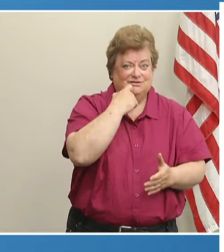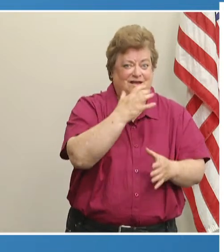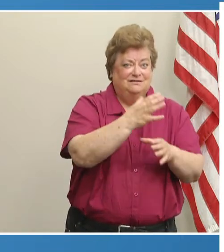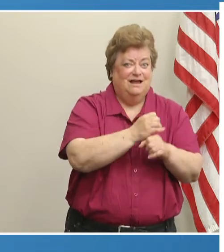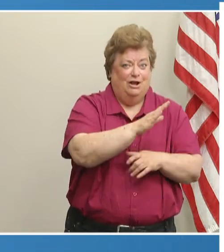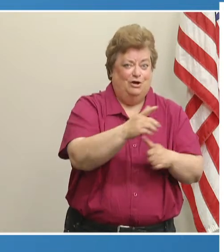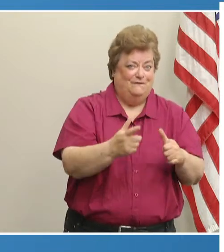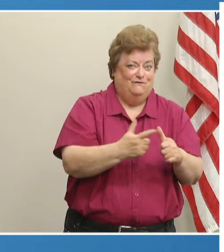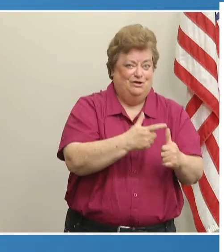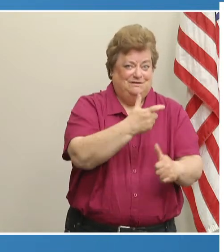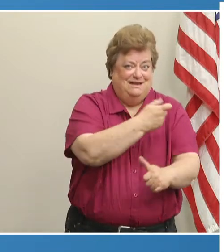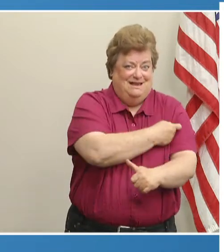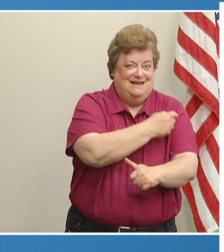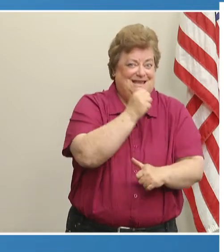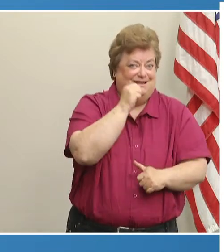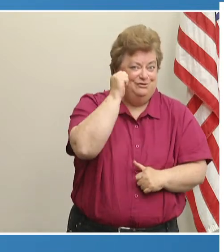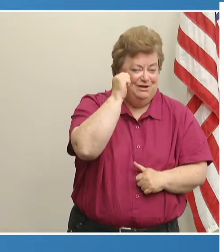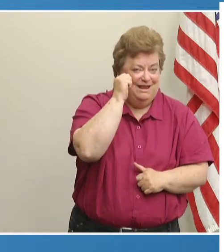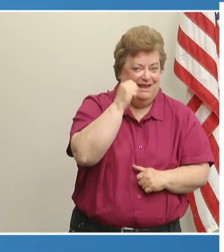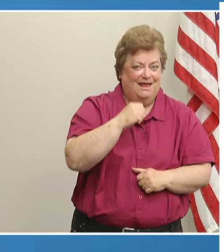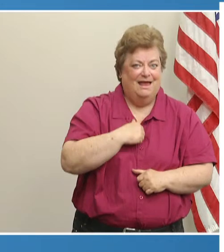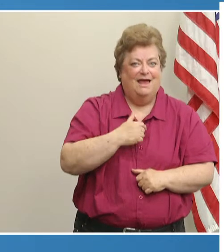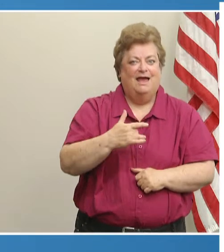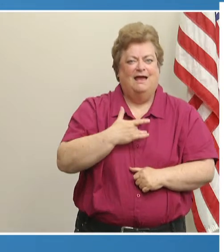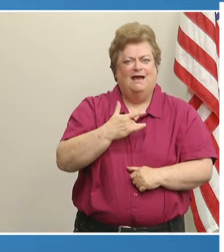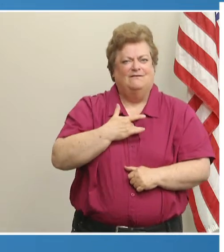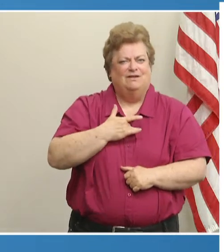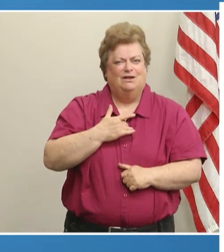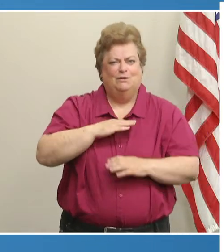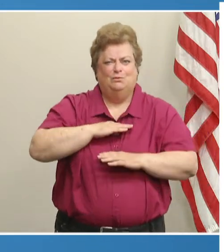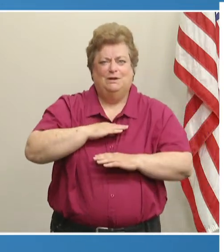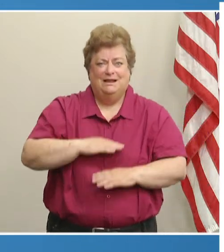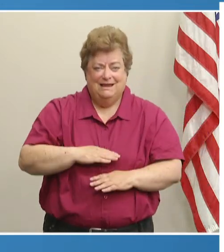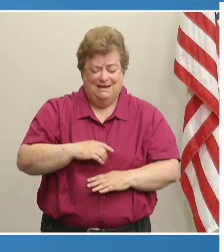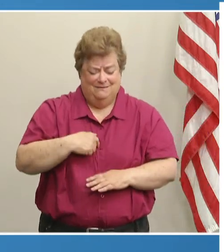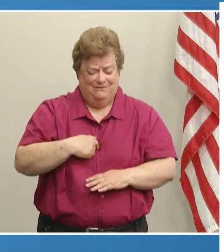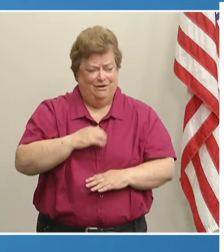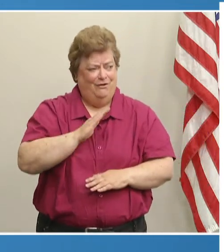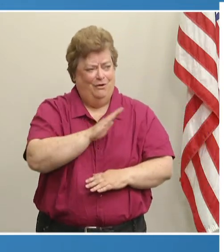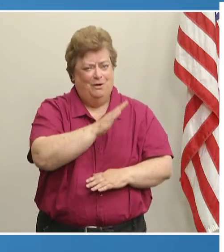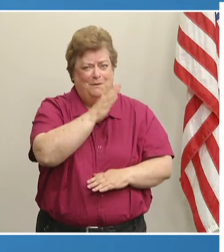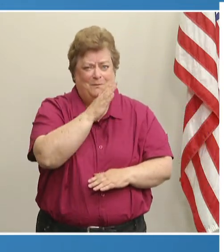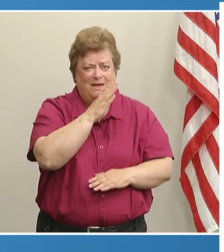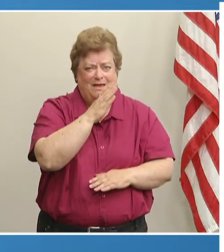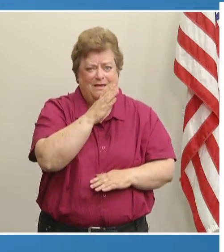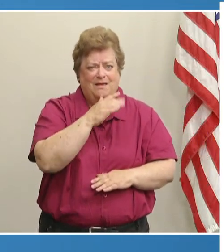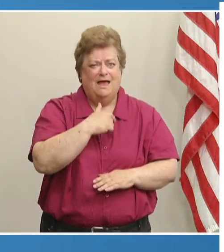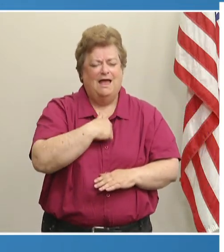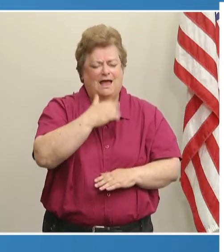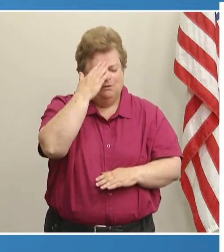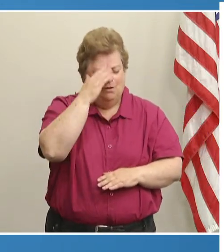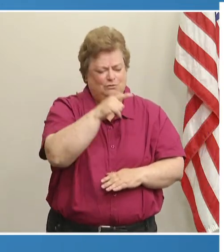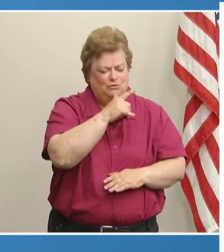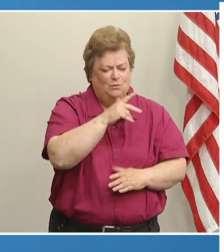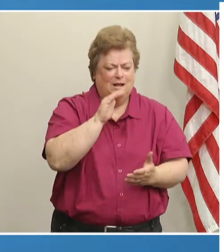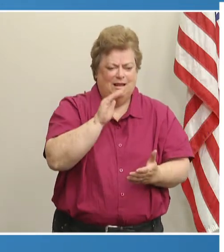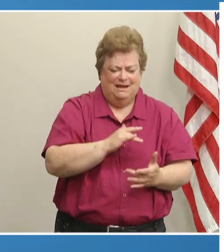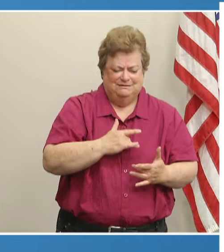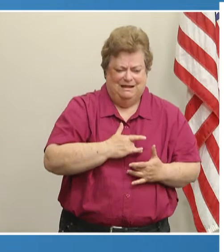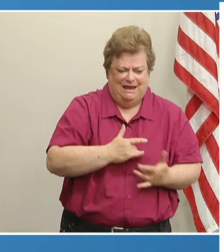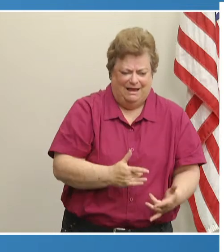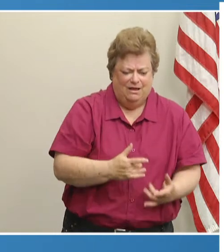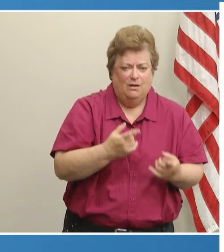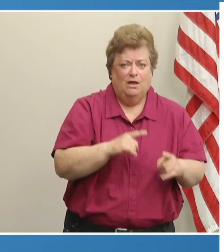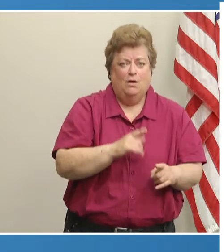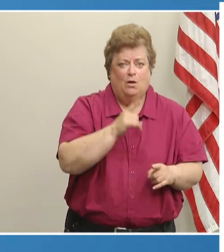first dose yesterday. And I feel so relieved knowing that she is now less likely to get sick or cause someone else who